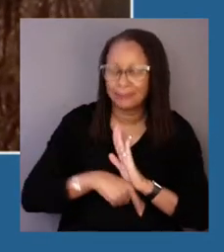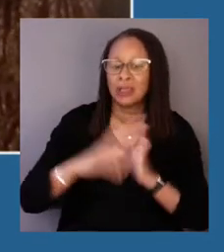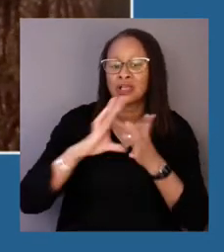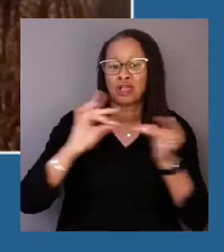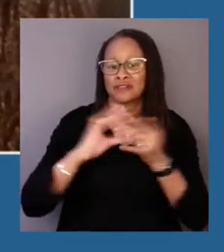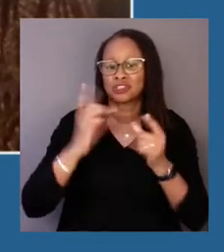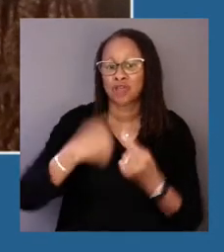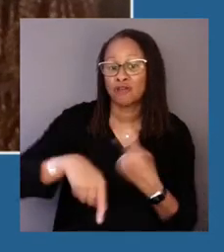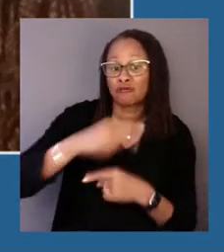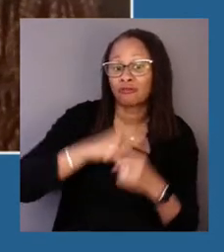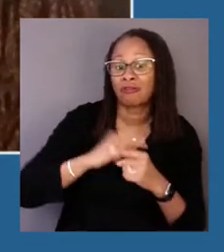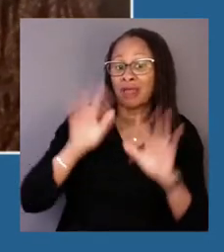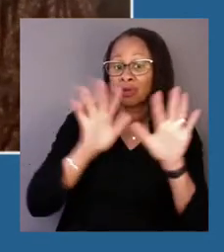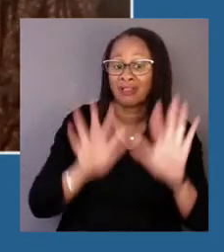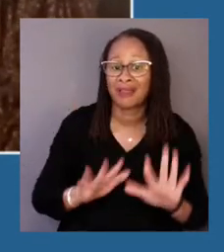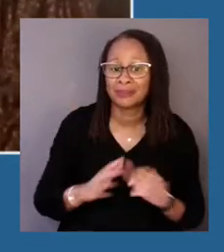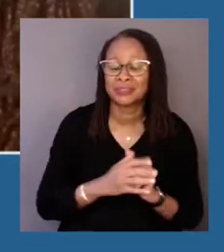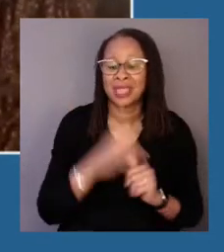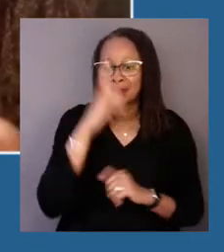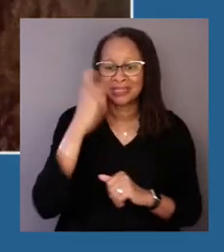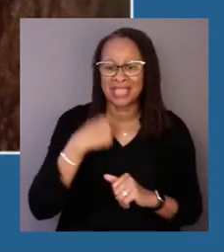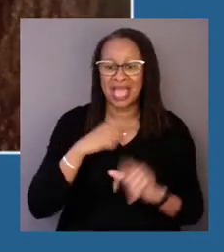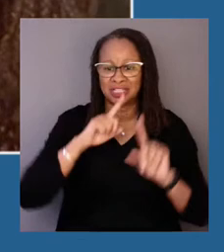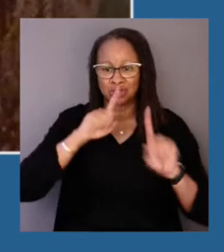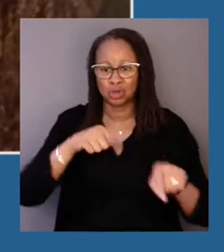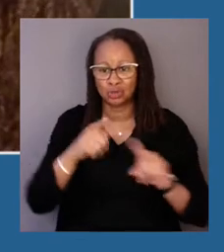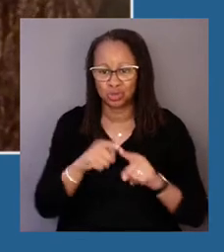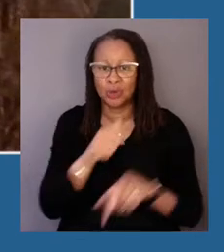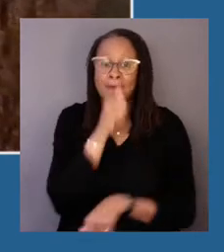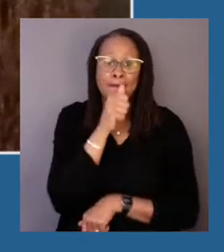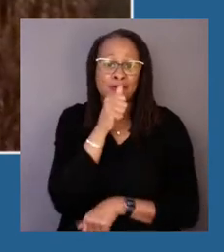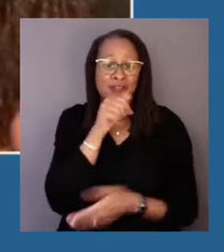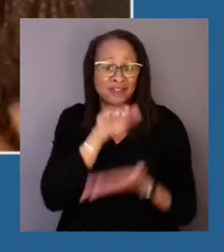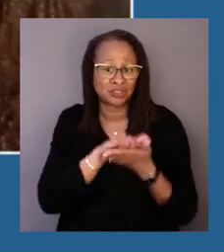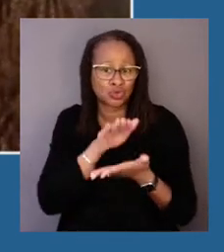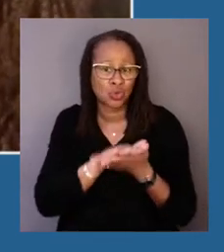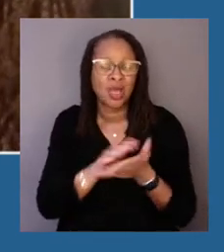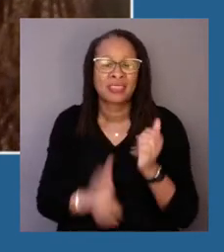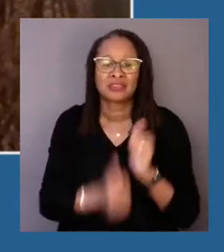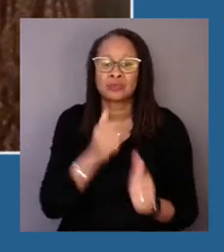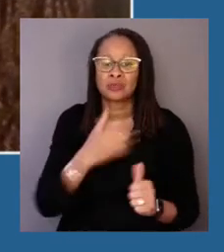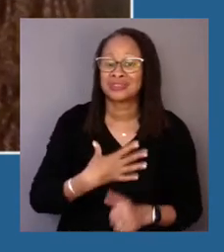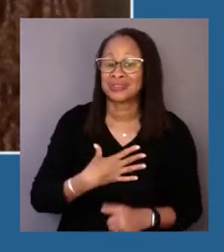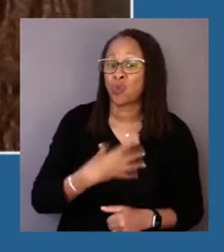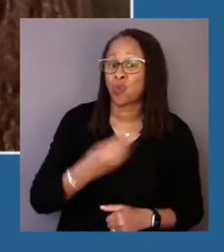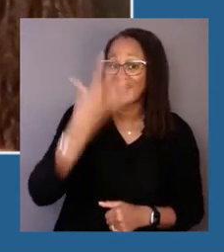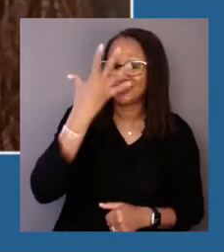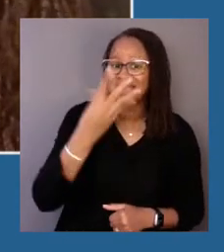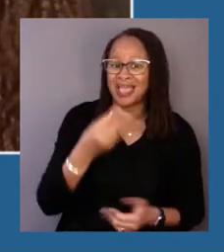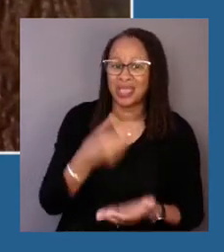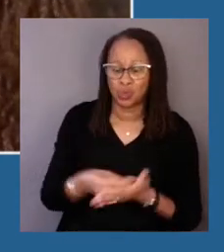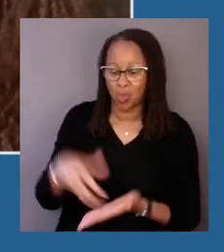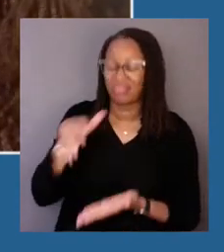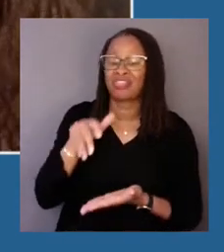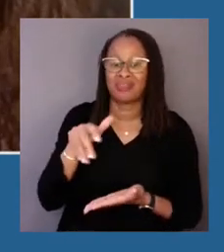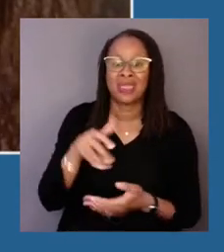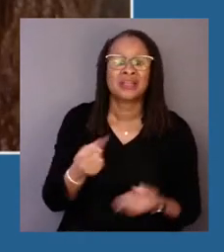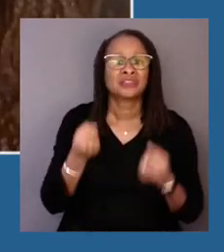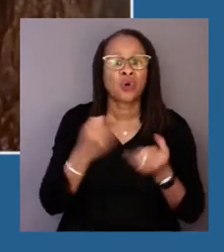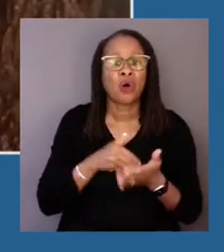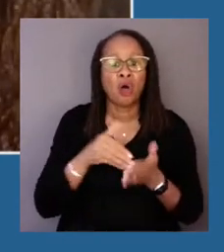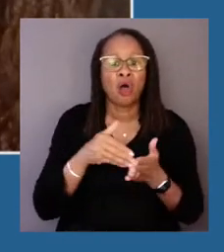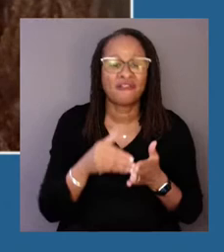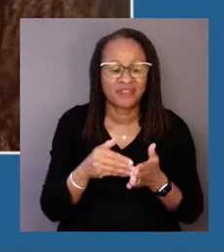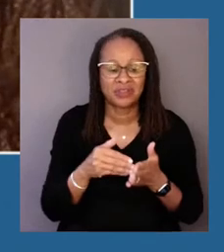climate, because I do attend like a private school that's like majority white and majority wealthy. So a lot of like conversations around climate,